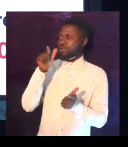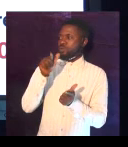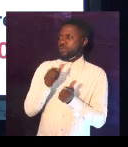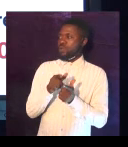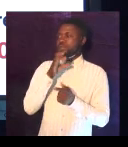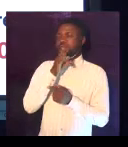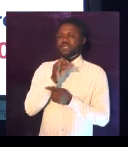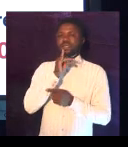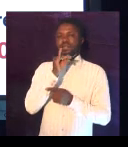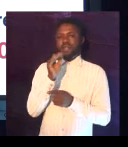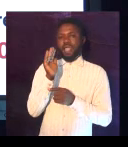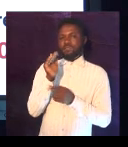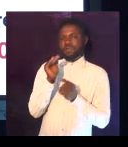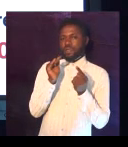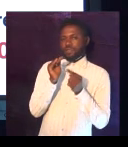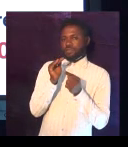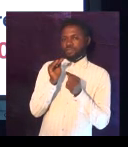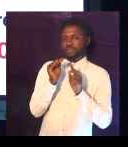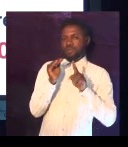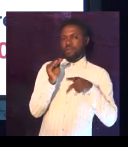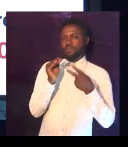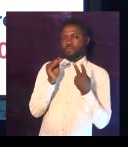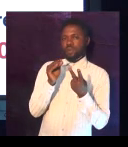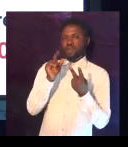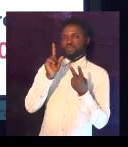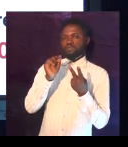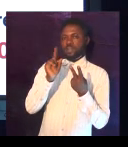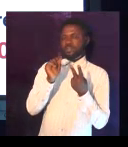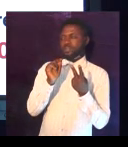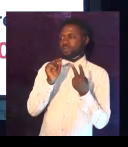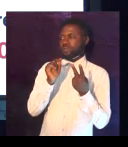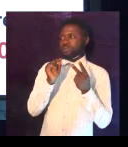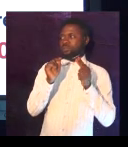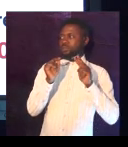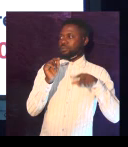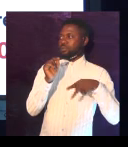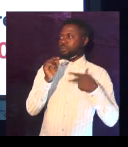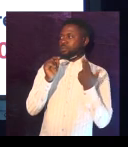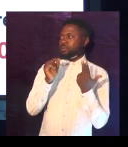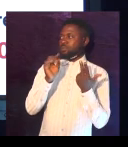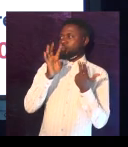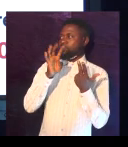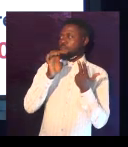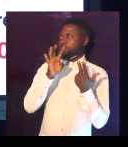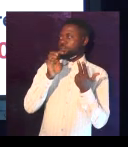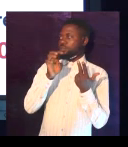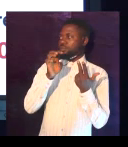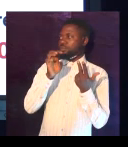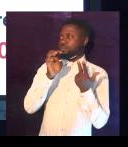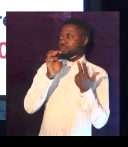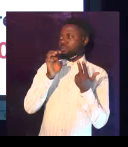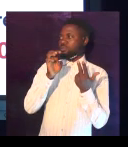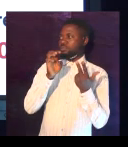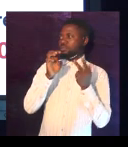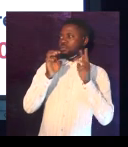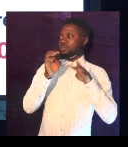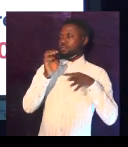The lowest age here is 15, followed by 20, followed by